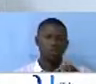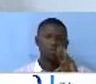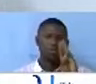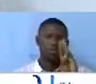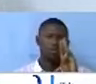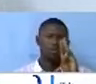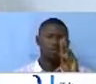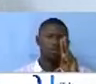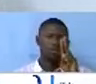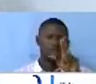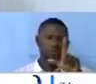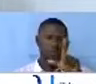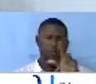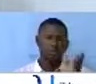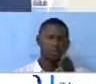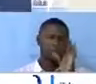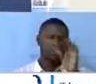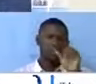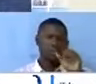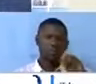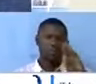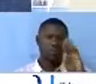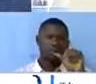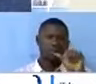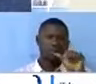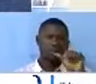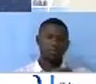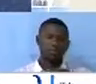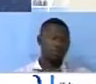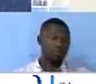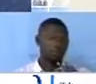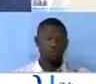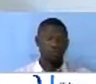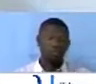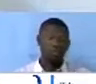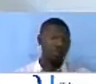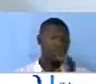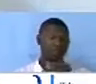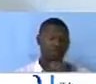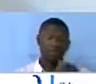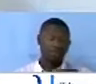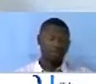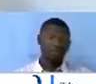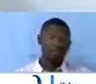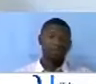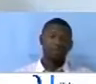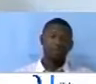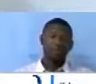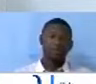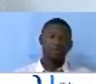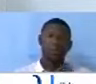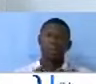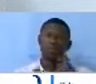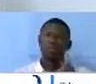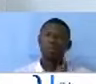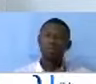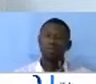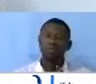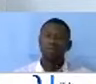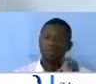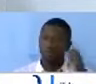They were instrumental in what? For these acts of torture and all the rest.